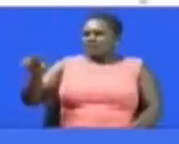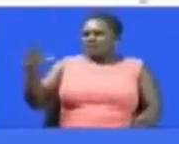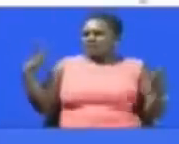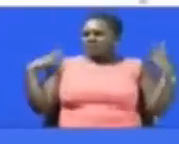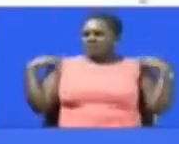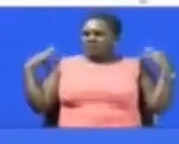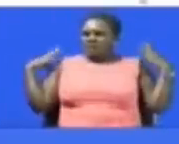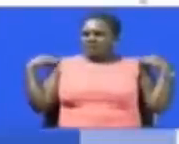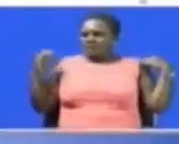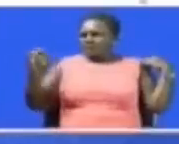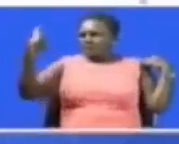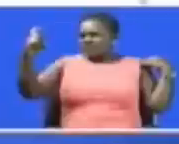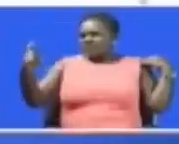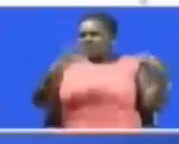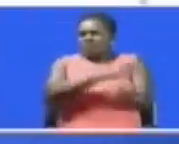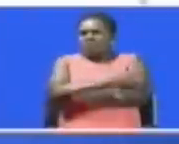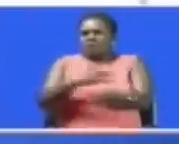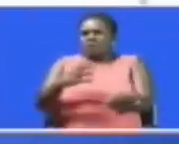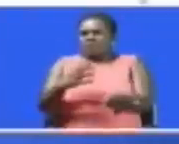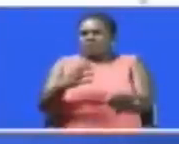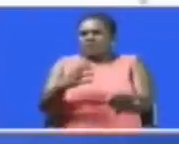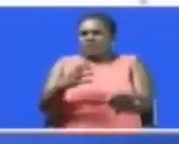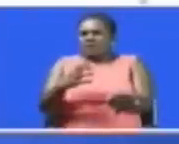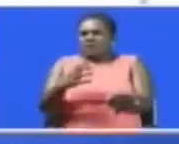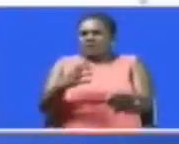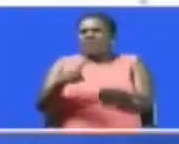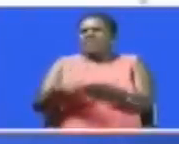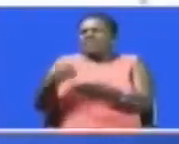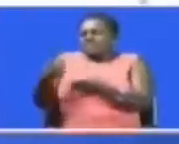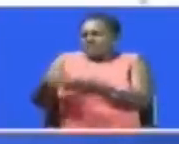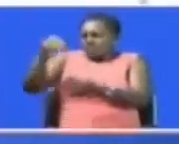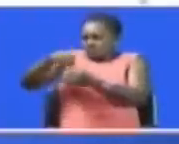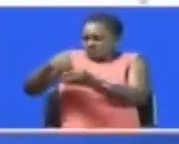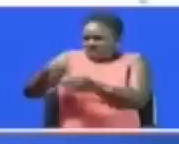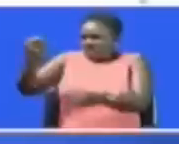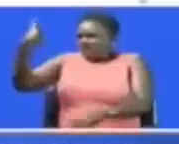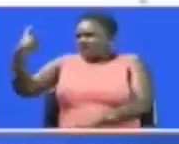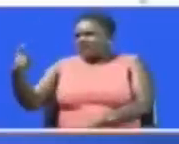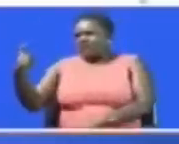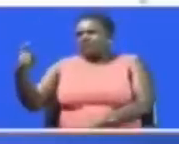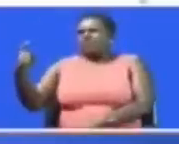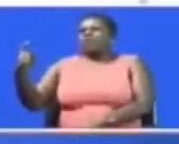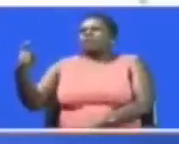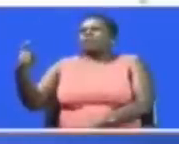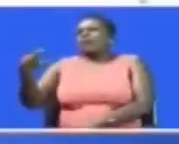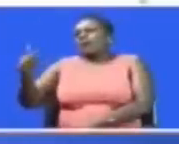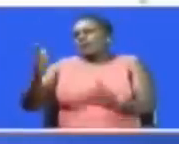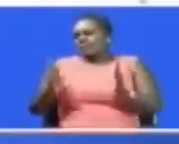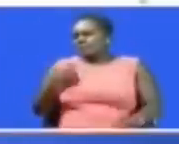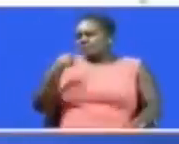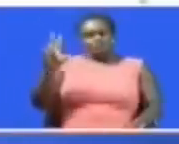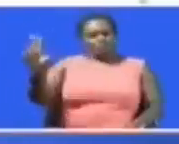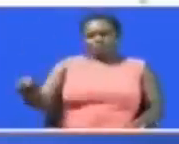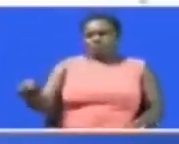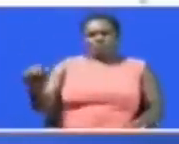to exercise executive powers that went beyond limits, then within the executive, he'll have somebody telling